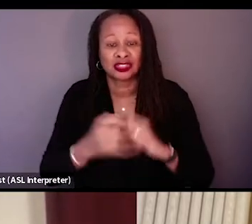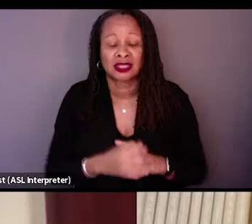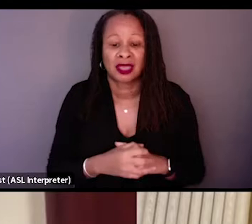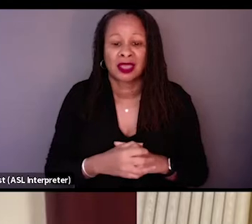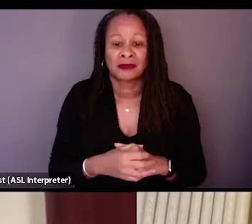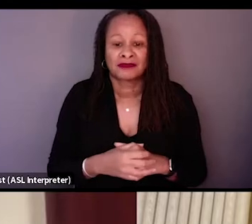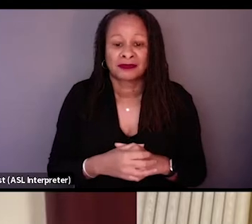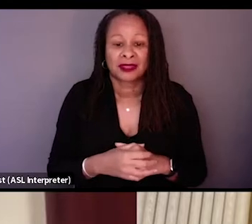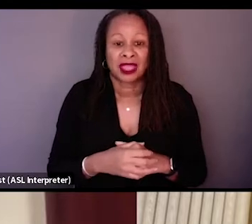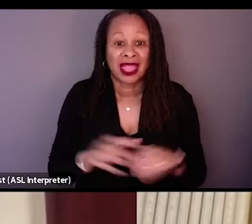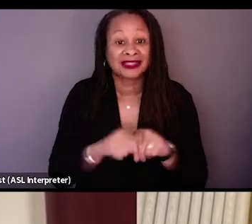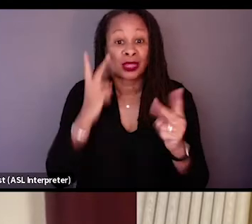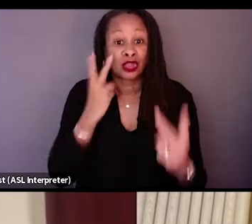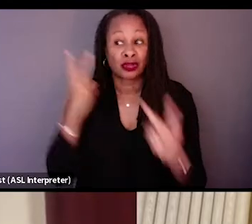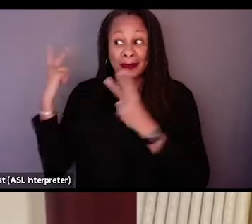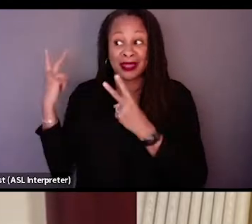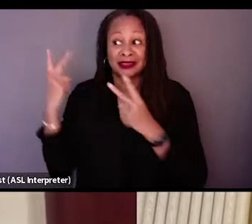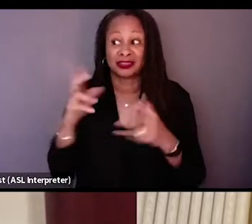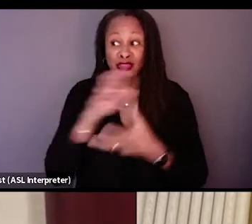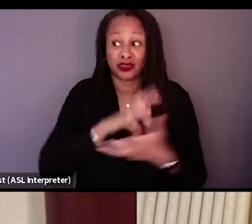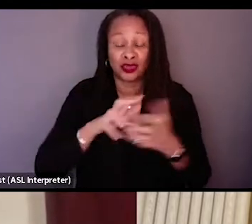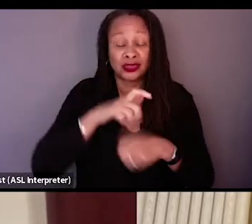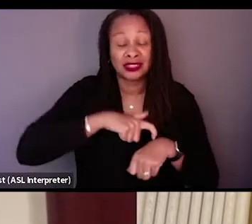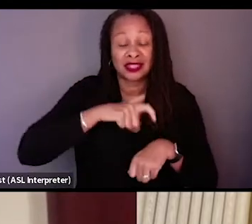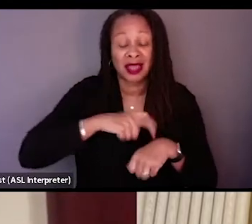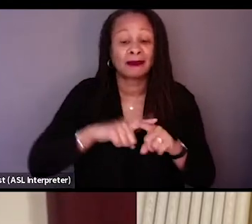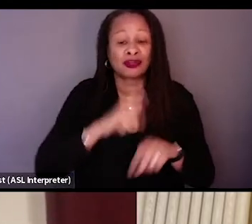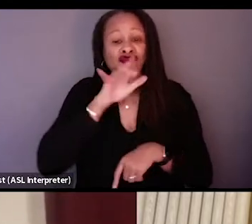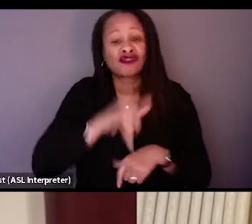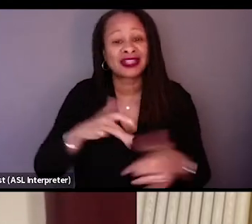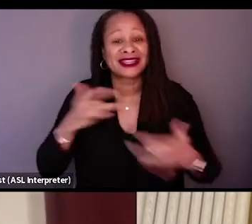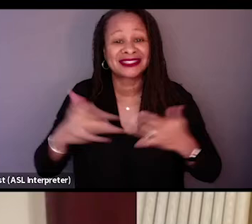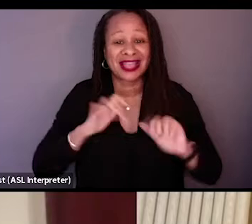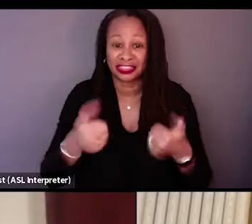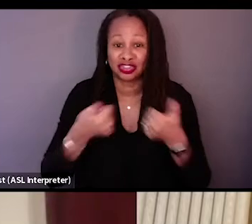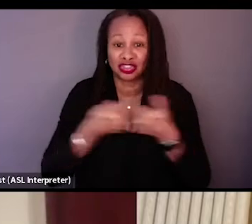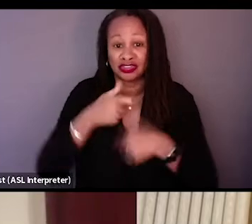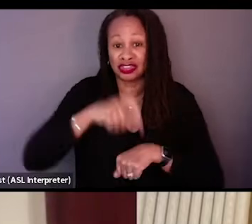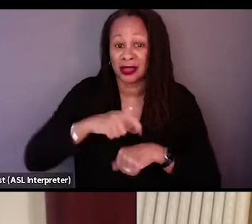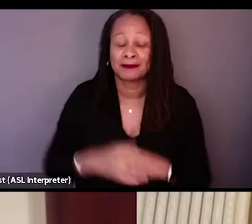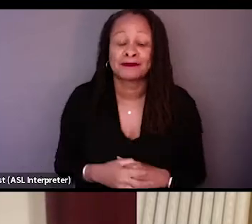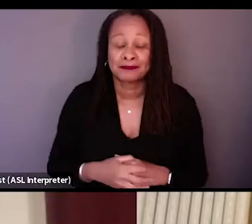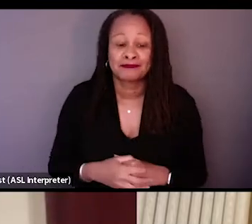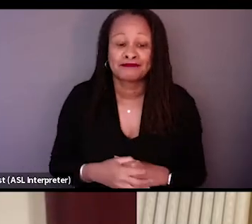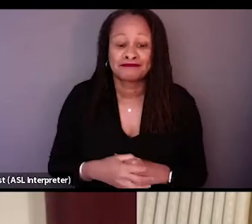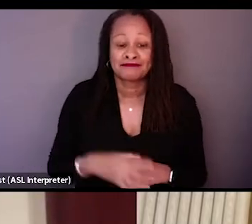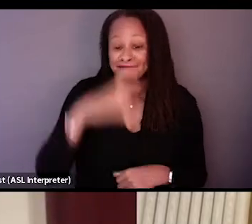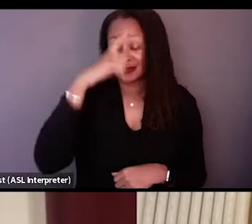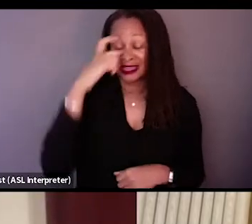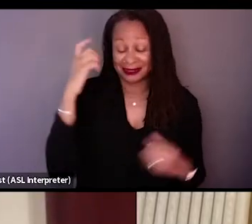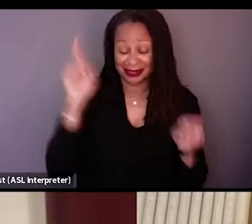mean, in retrospect, it was a confusing time, but a really exciting and challenging time because as a